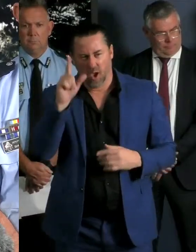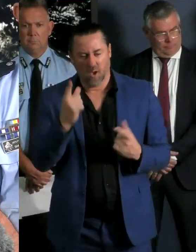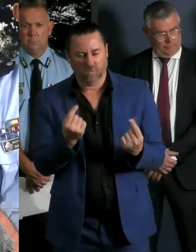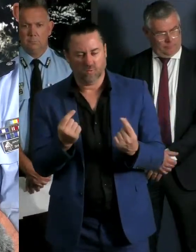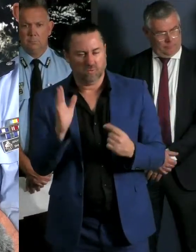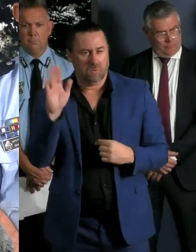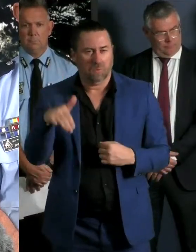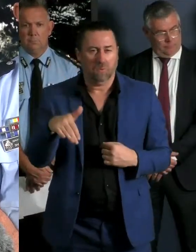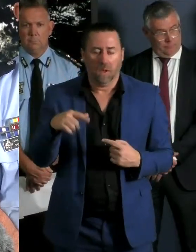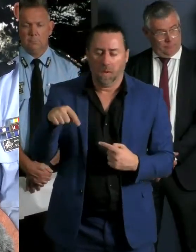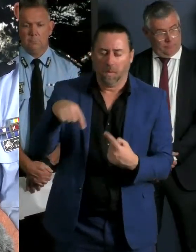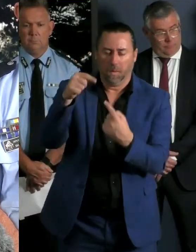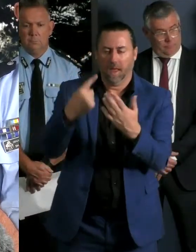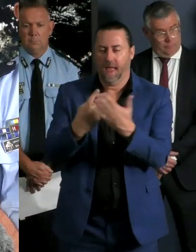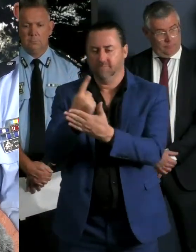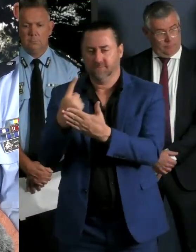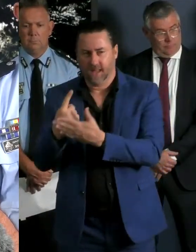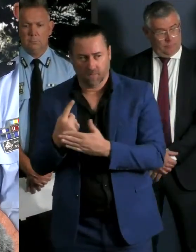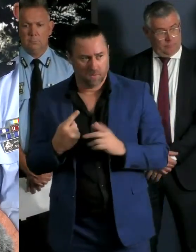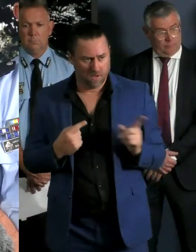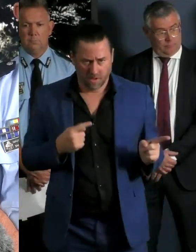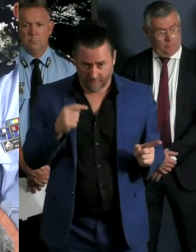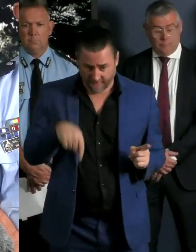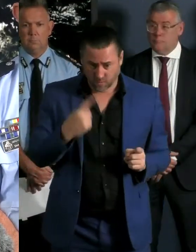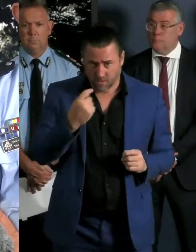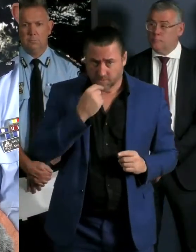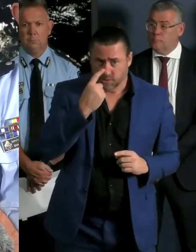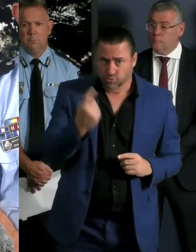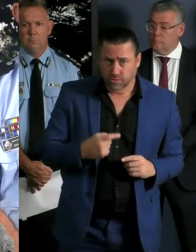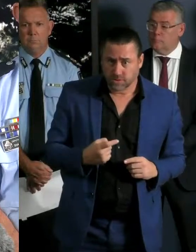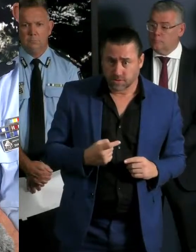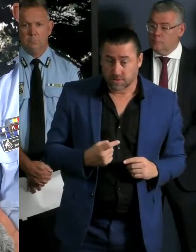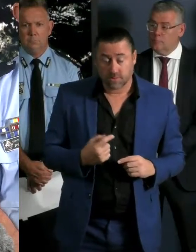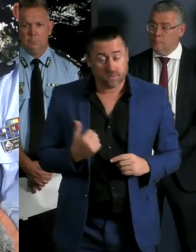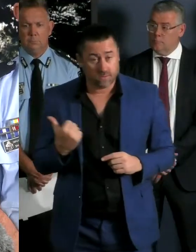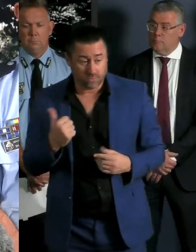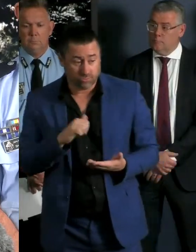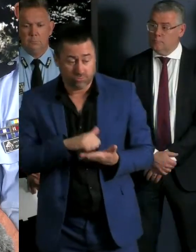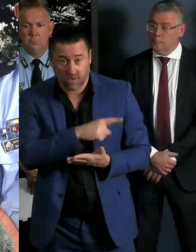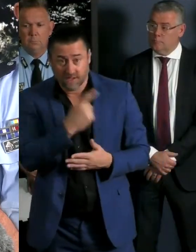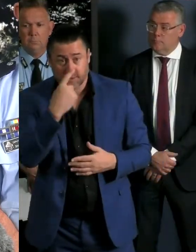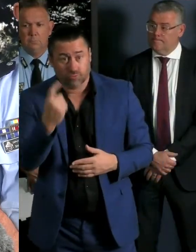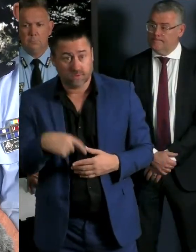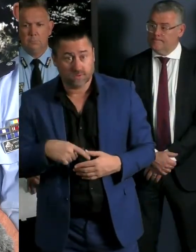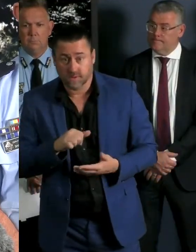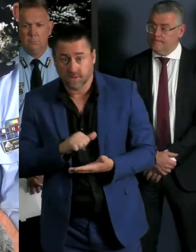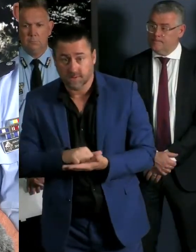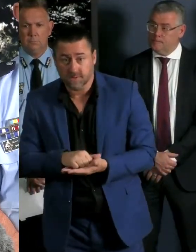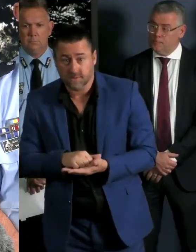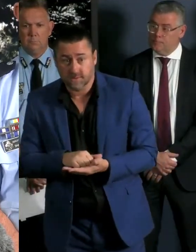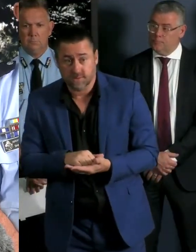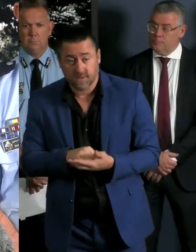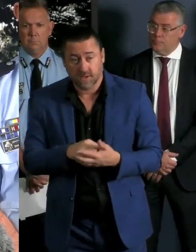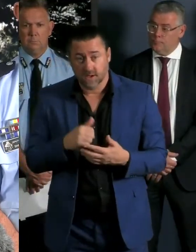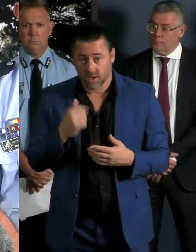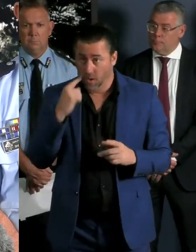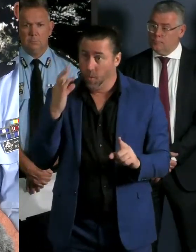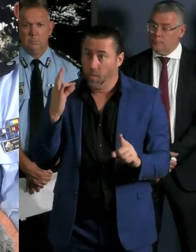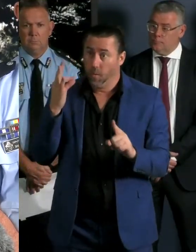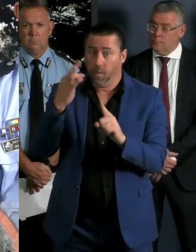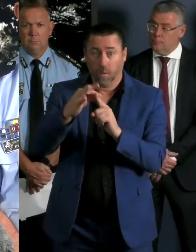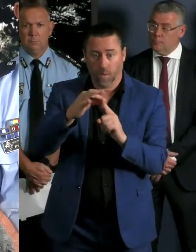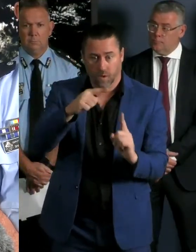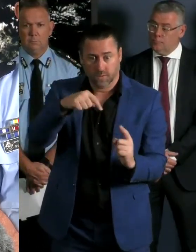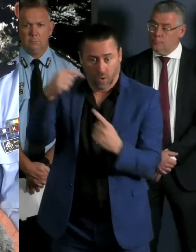types of storms. This is quite a serious event, isn't it? This is a serious event, and it has been some time since this part